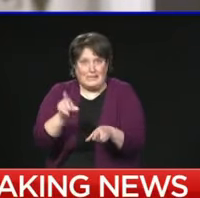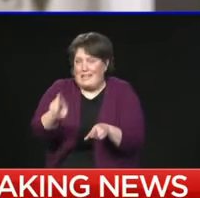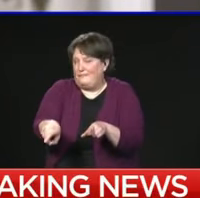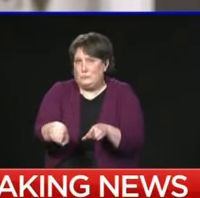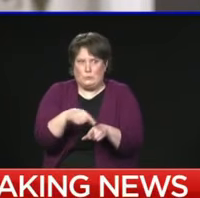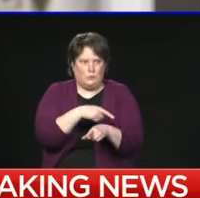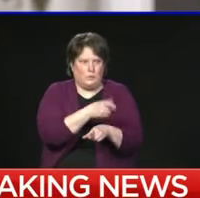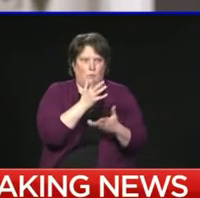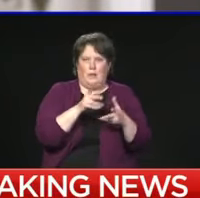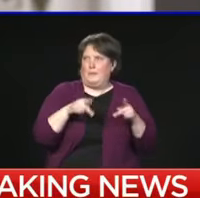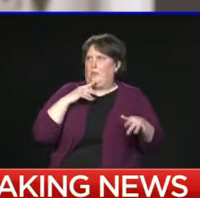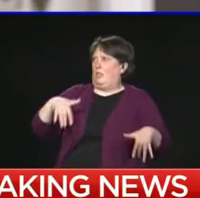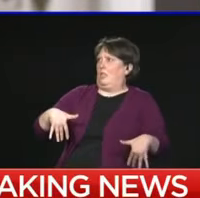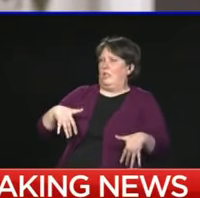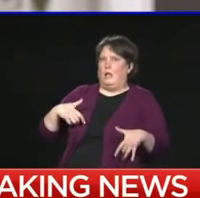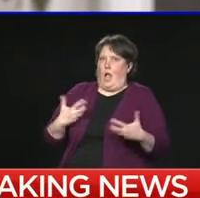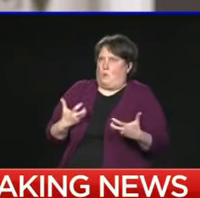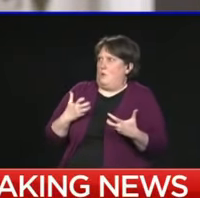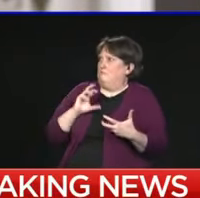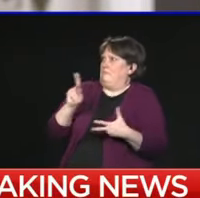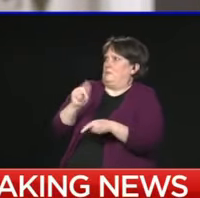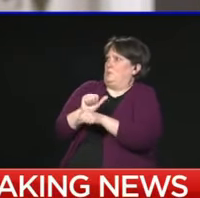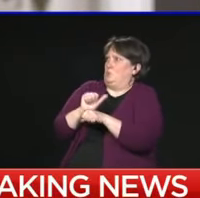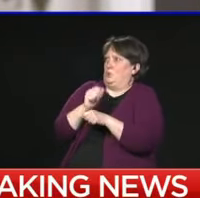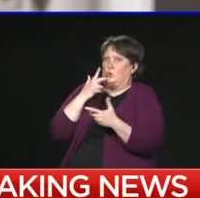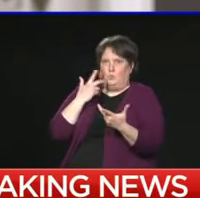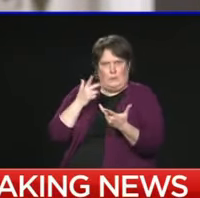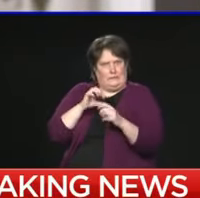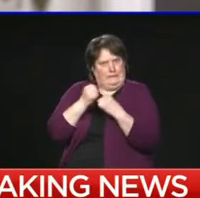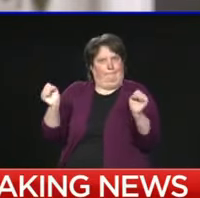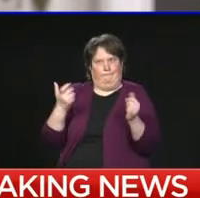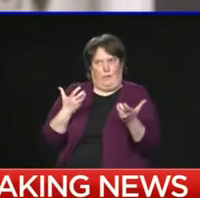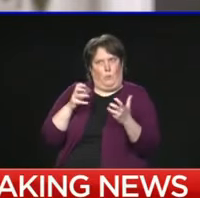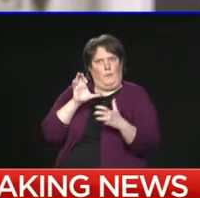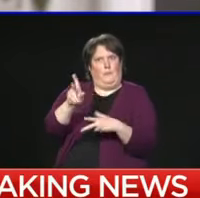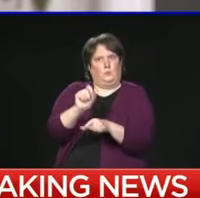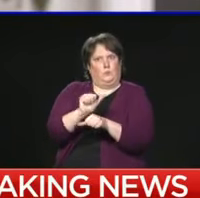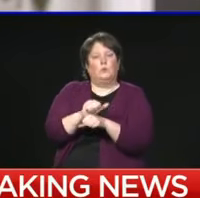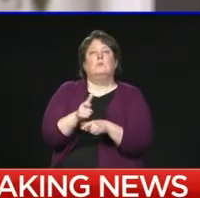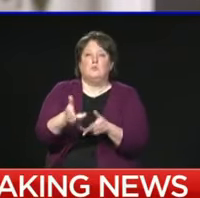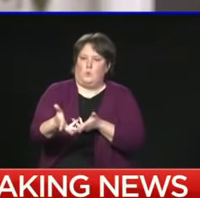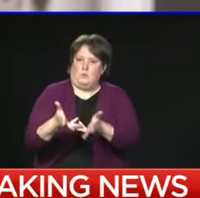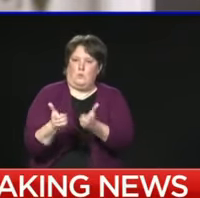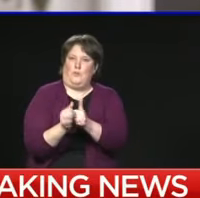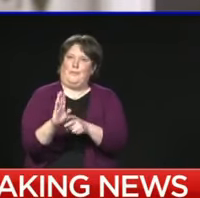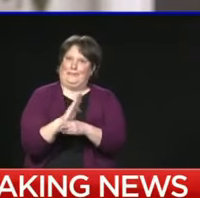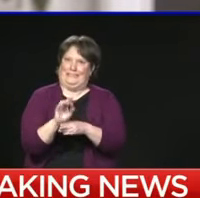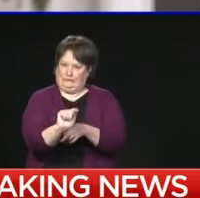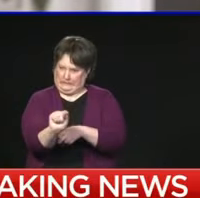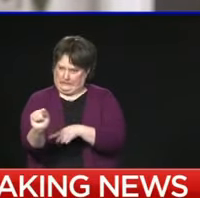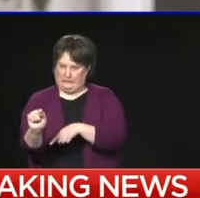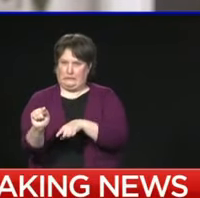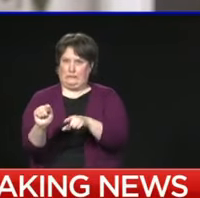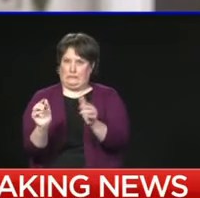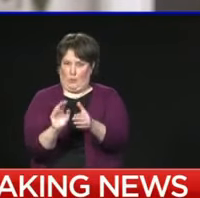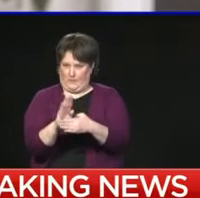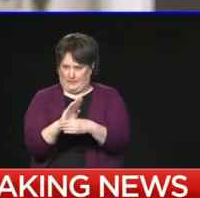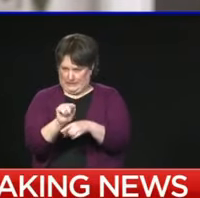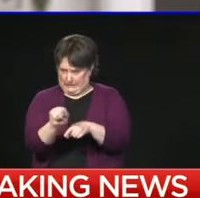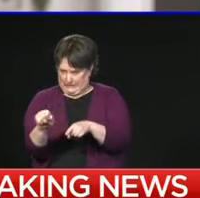job to come back to after this crisis. So we are working with business groups. We are working with small